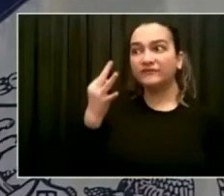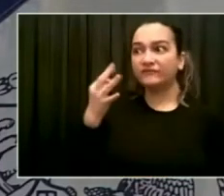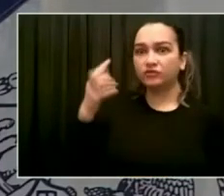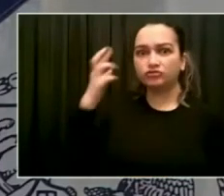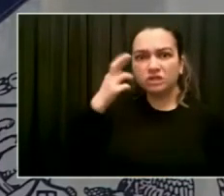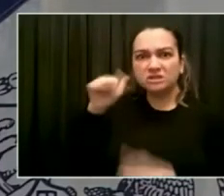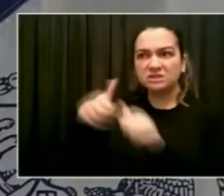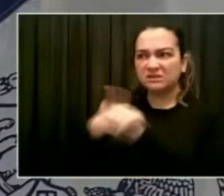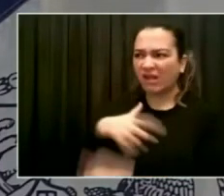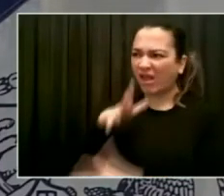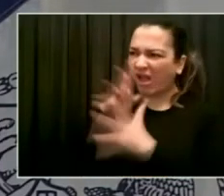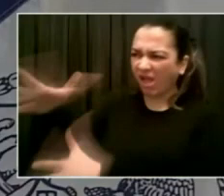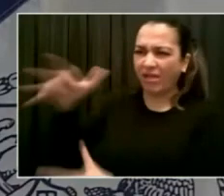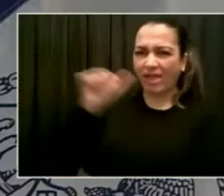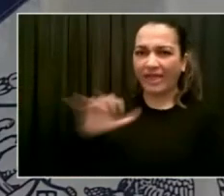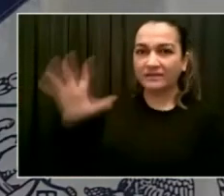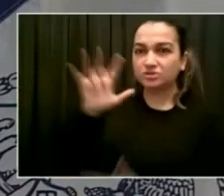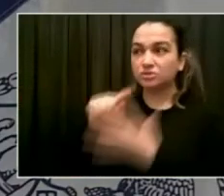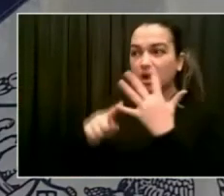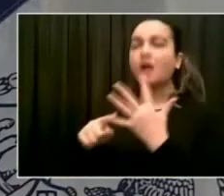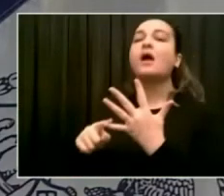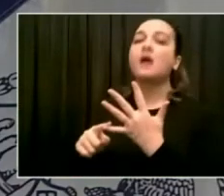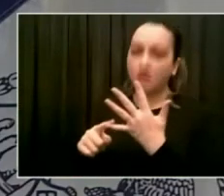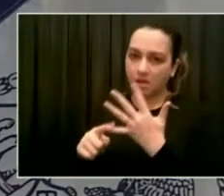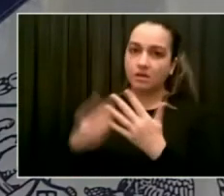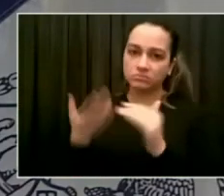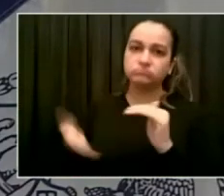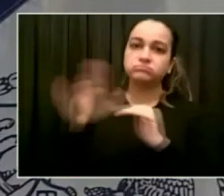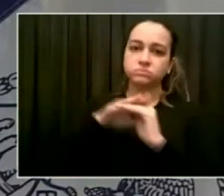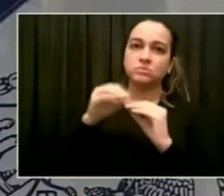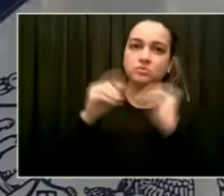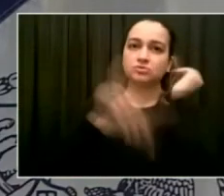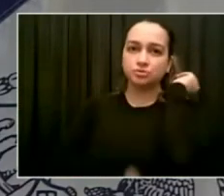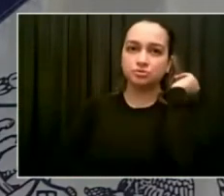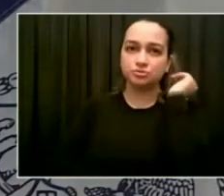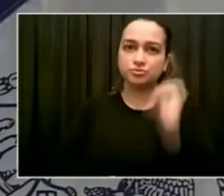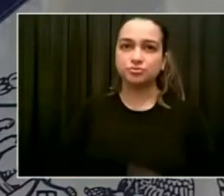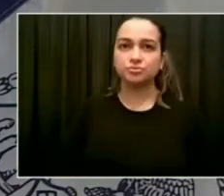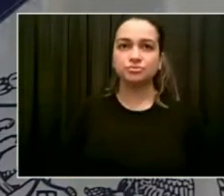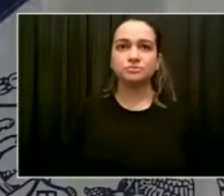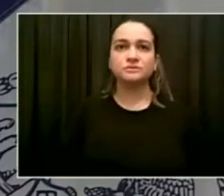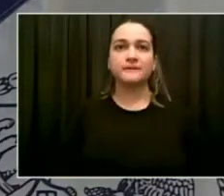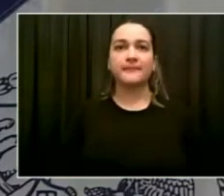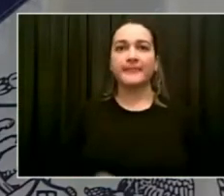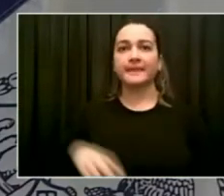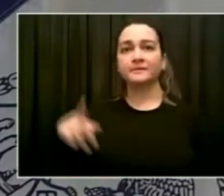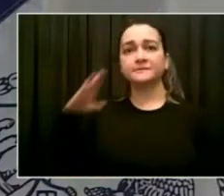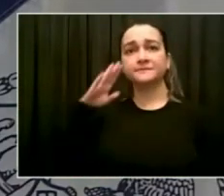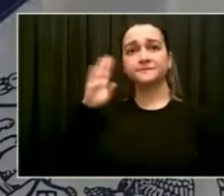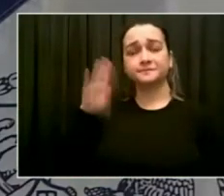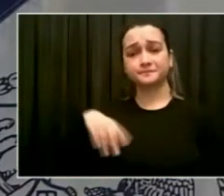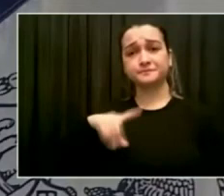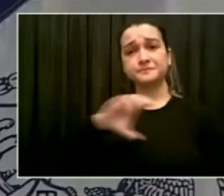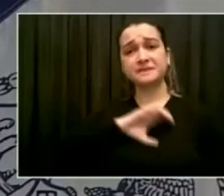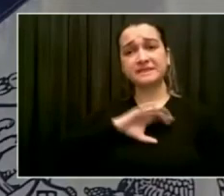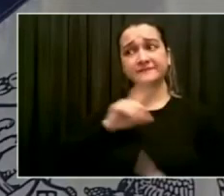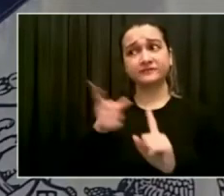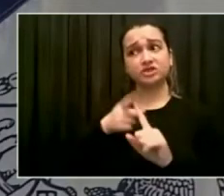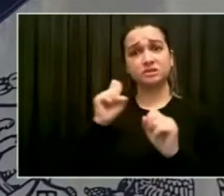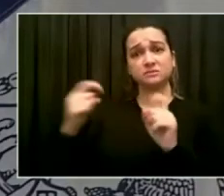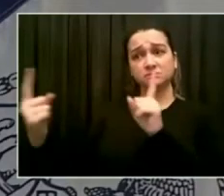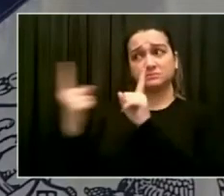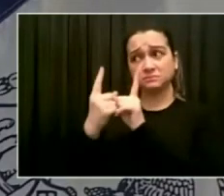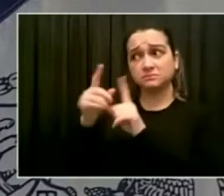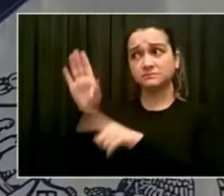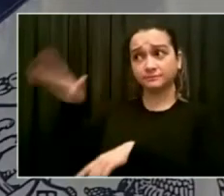criminal level, it's perfectly appropriate for an NYPD officer to talk to them to say, that was not appropriate, and if you did that on a higher